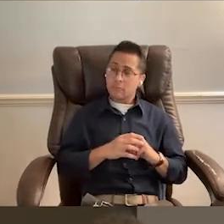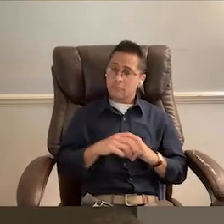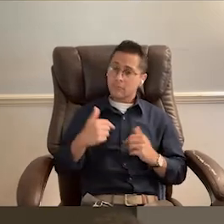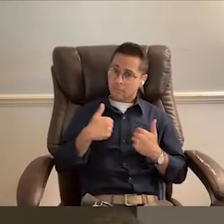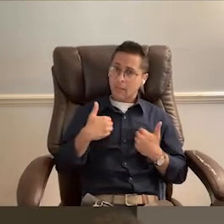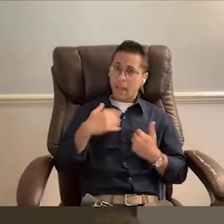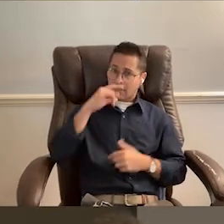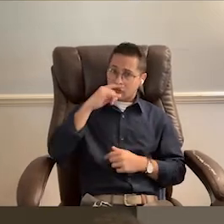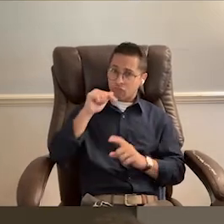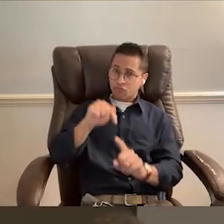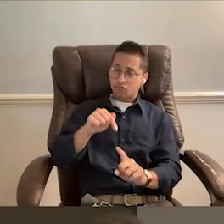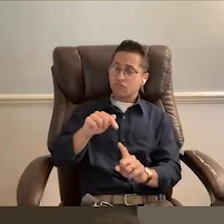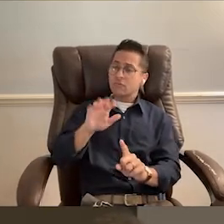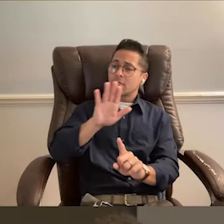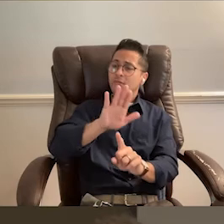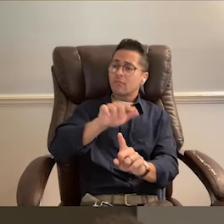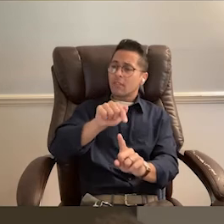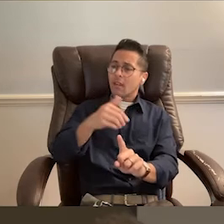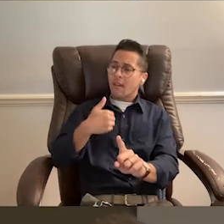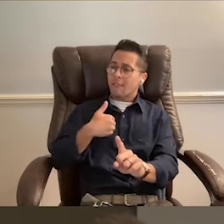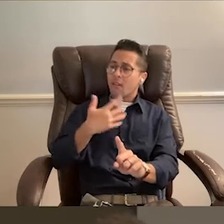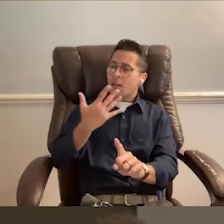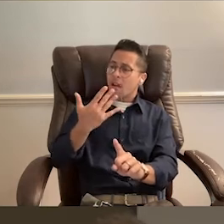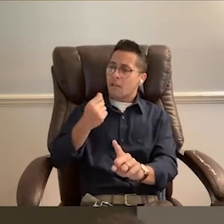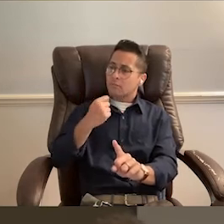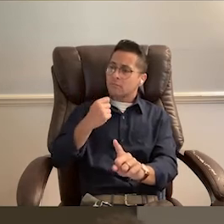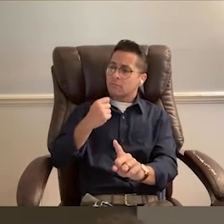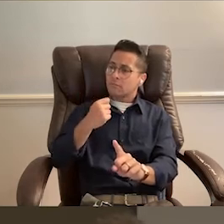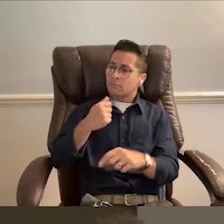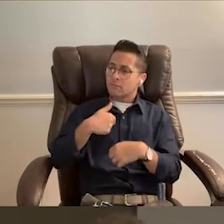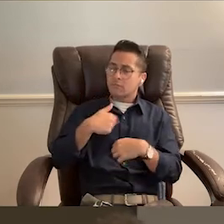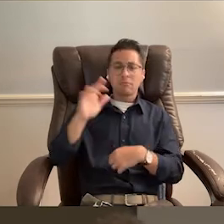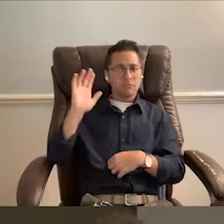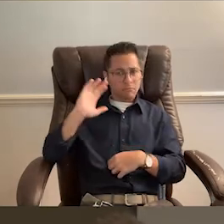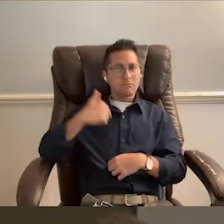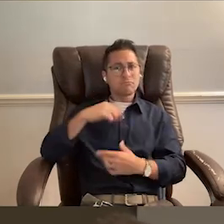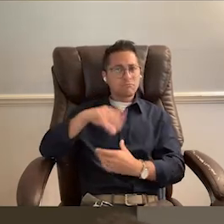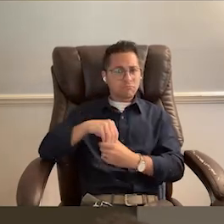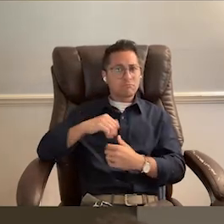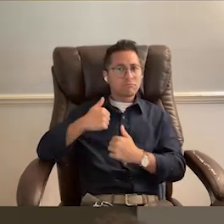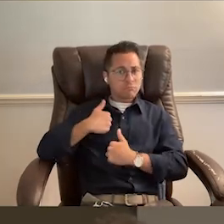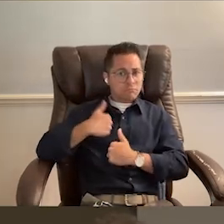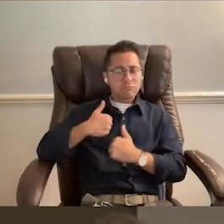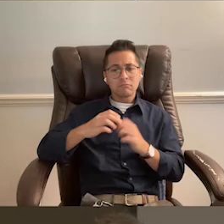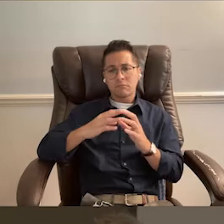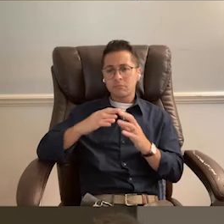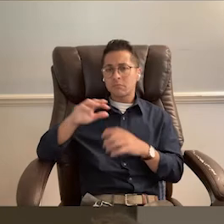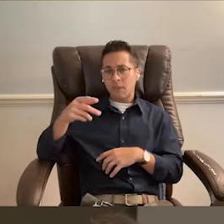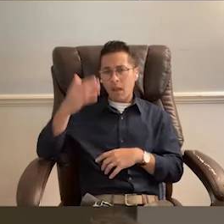but so I'm the parent. Yeah. I have a child who has, I